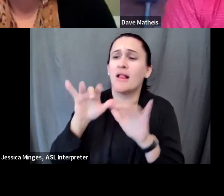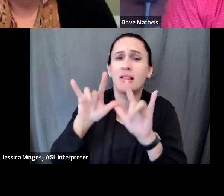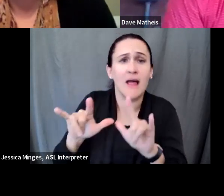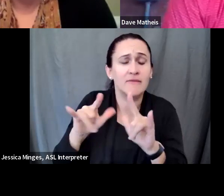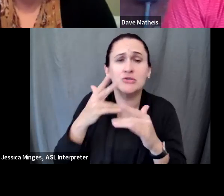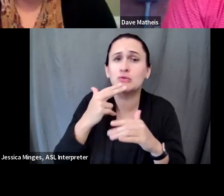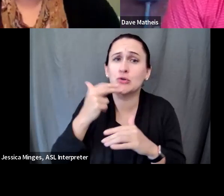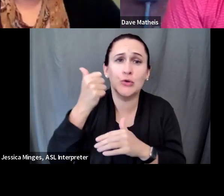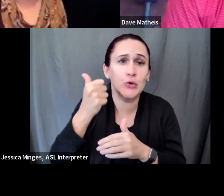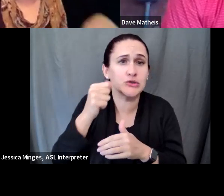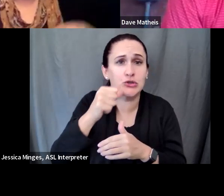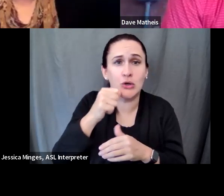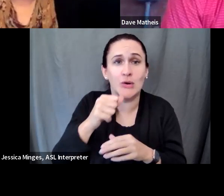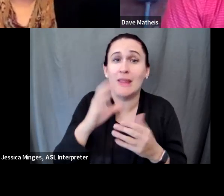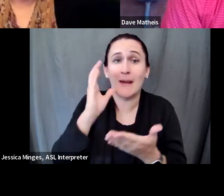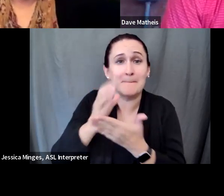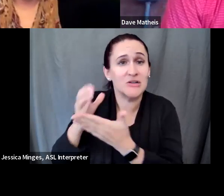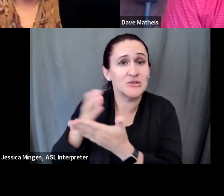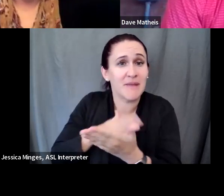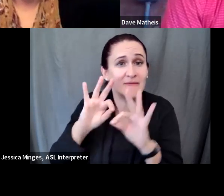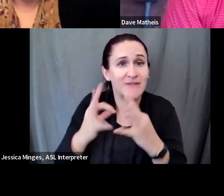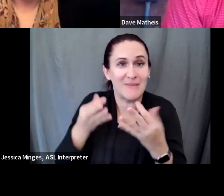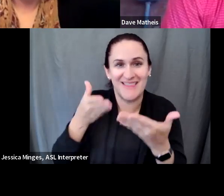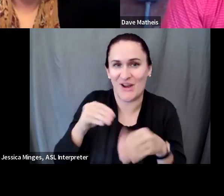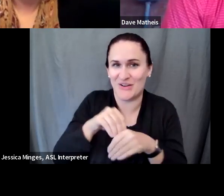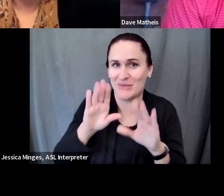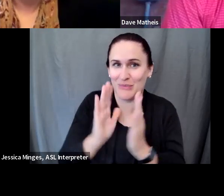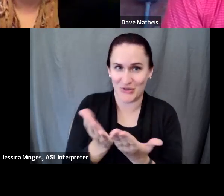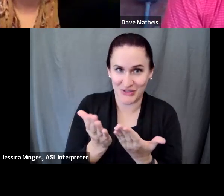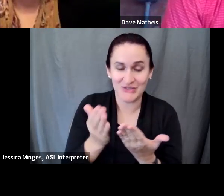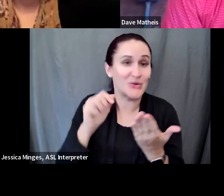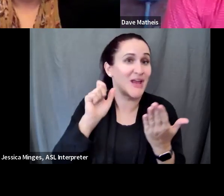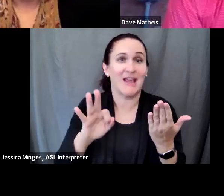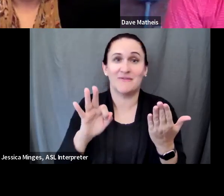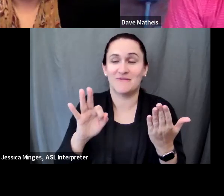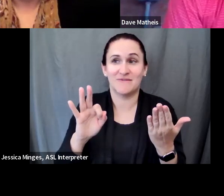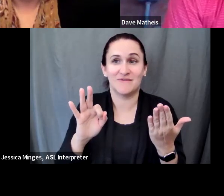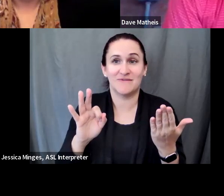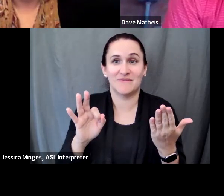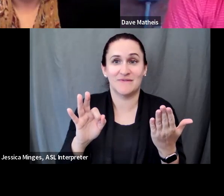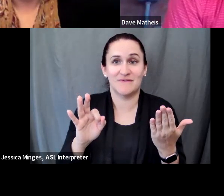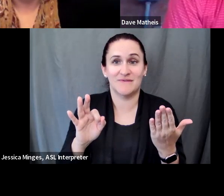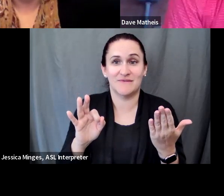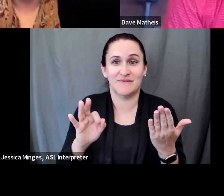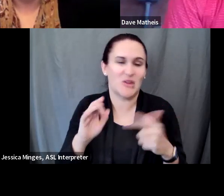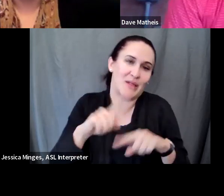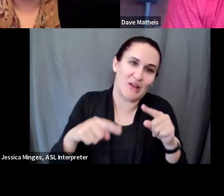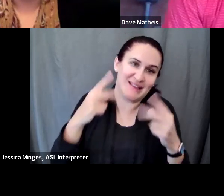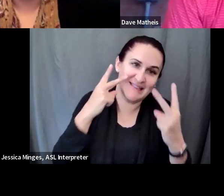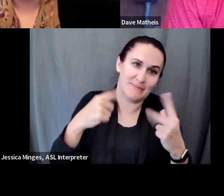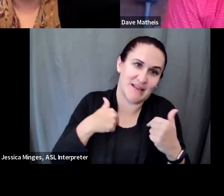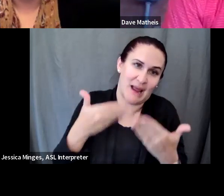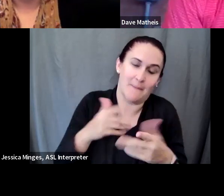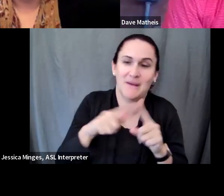girl ever. And there are pictures of my family in the book. So if you don't get, so you can't see me now. So in the